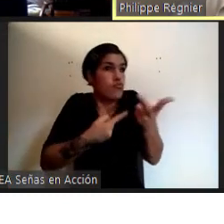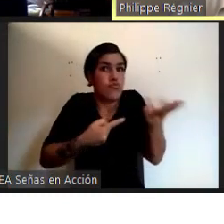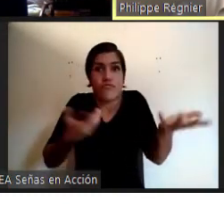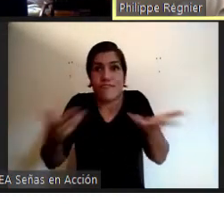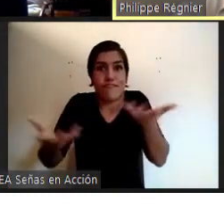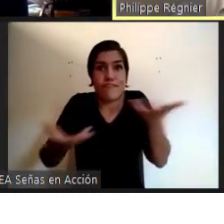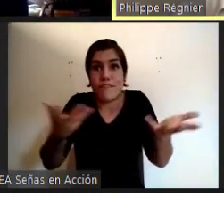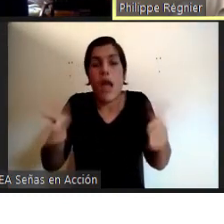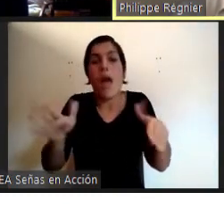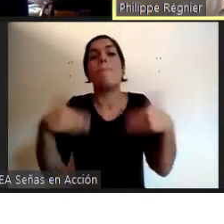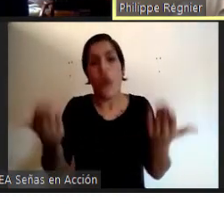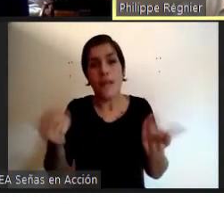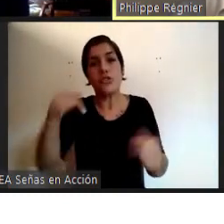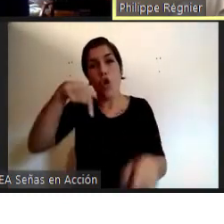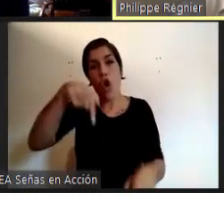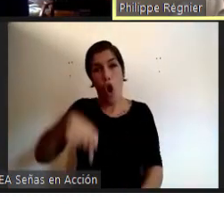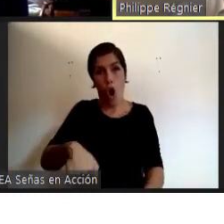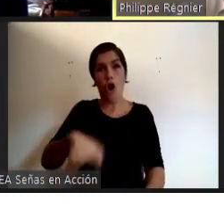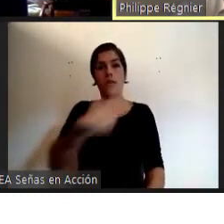artists today.